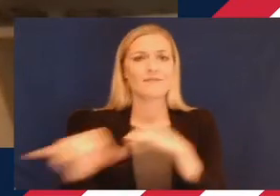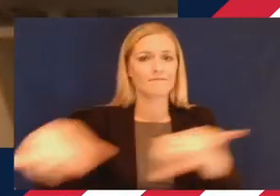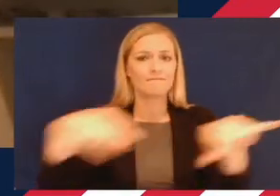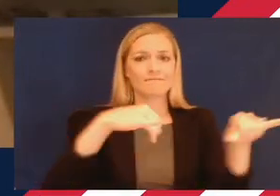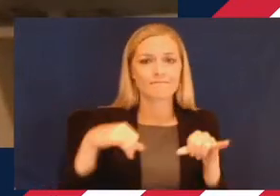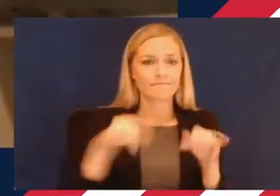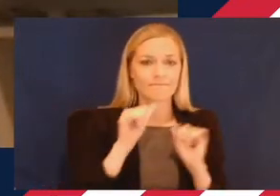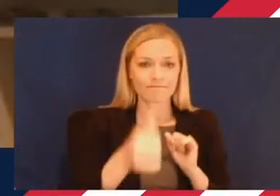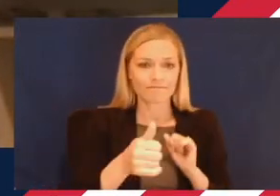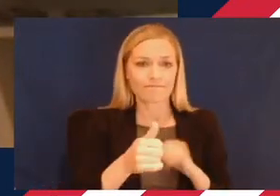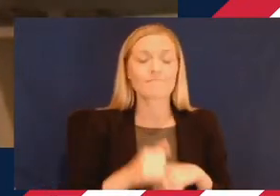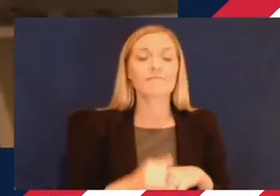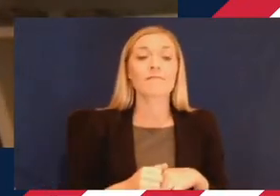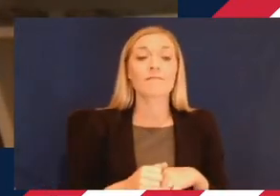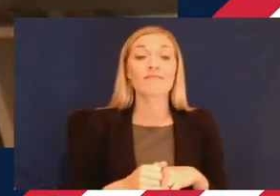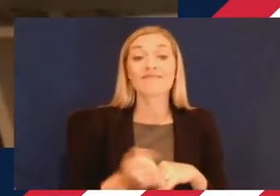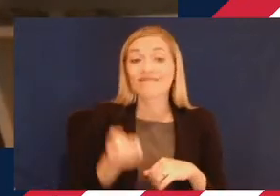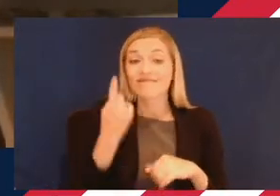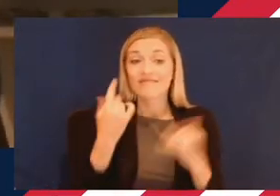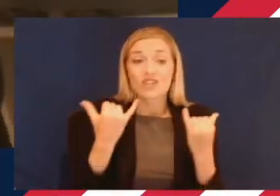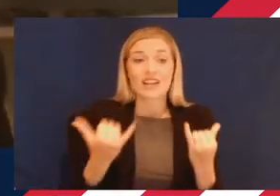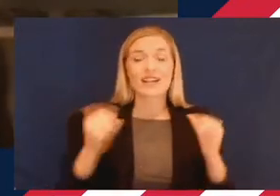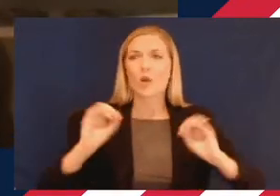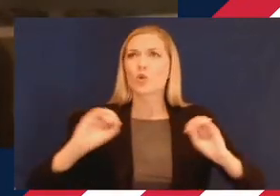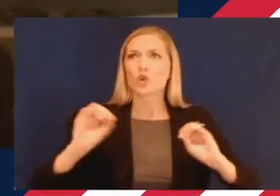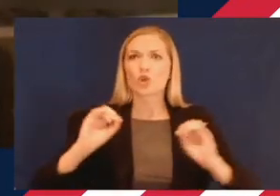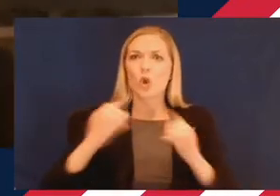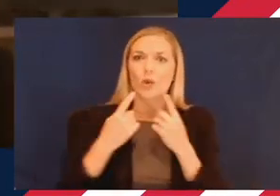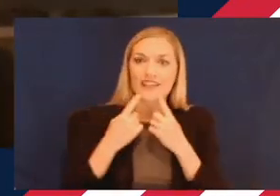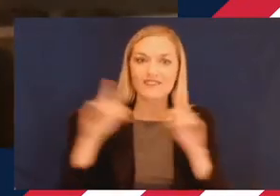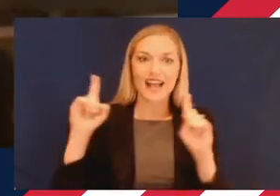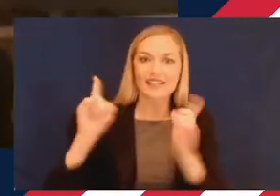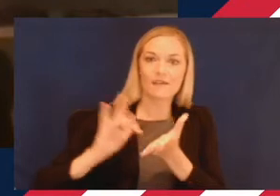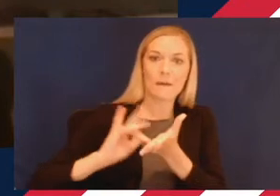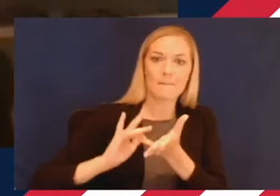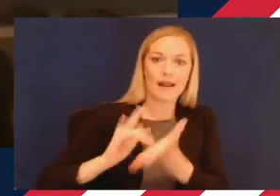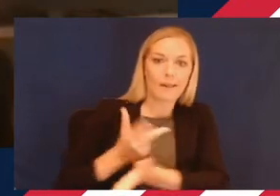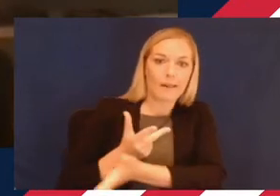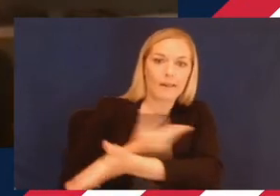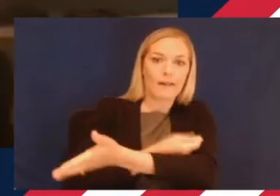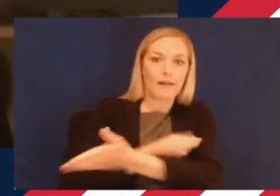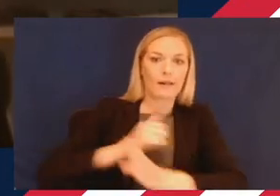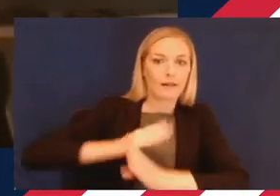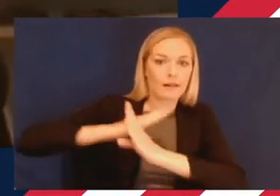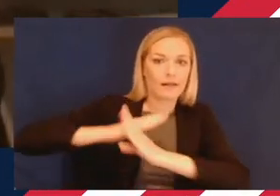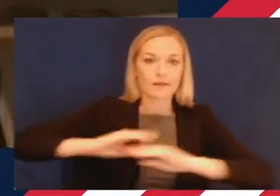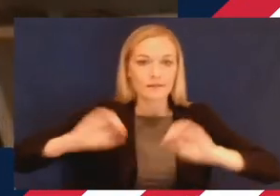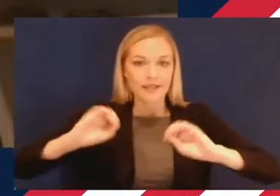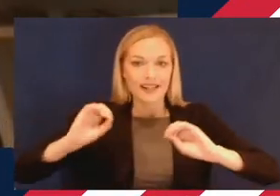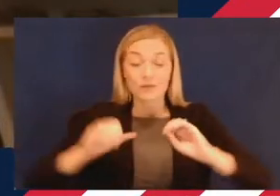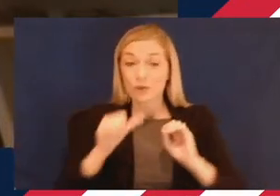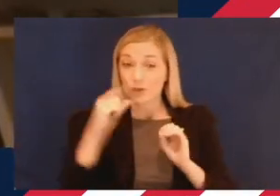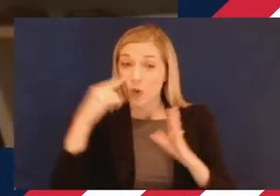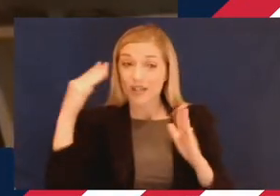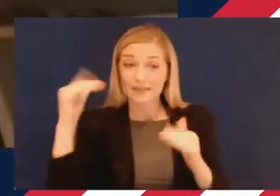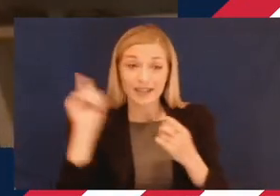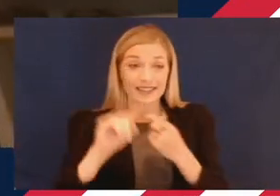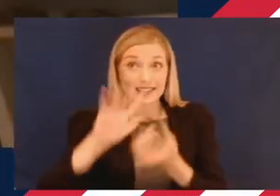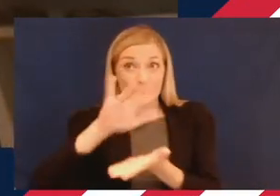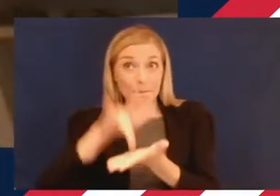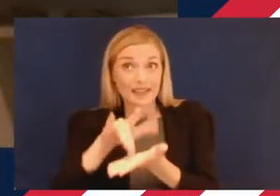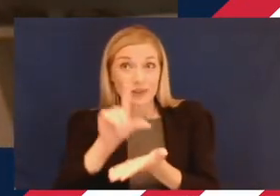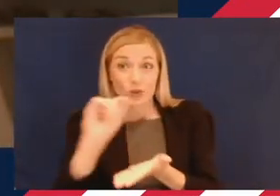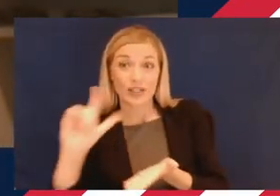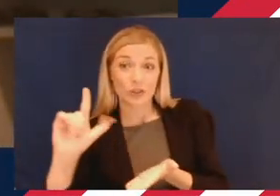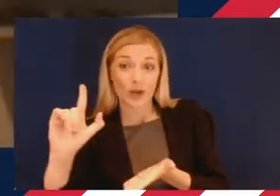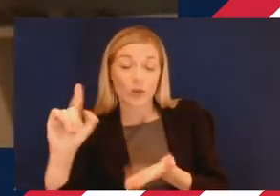effective medical countermeasure, which we don't expect until possibly mid-2021, this pandemic could go one of two ways. It could